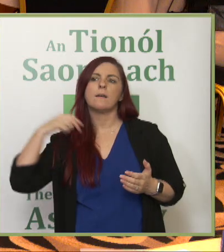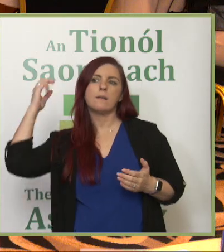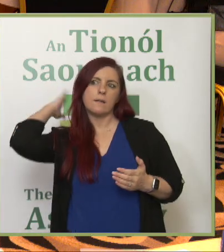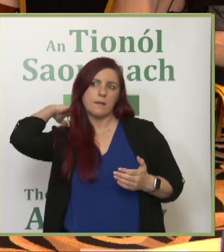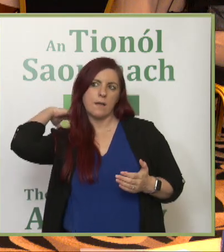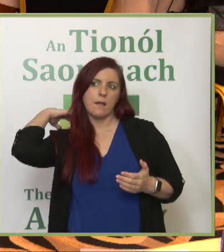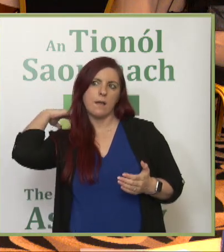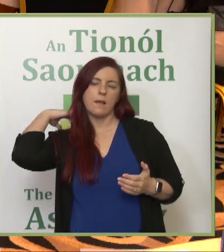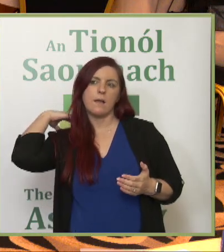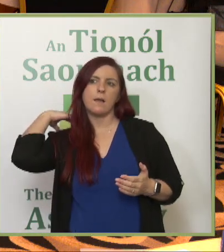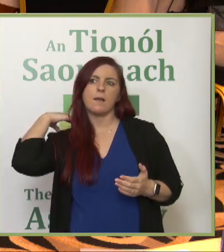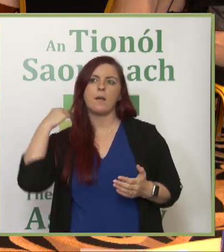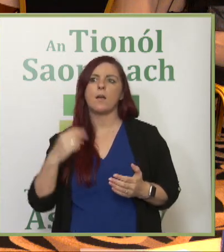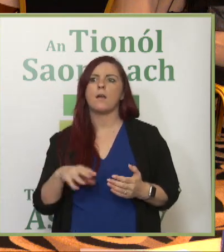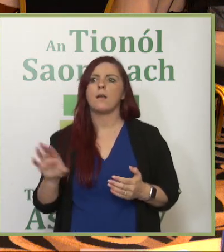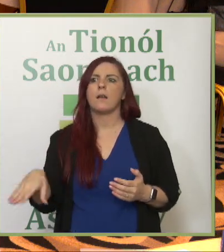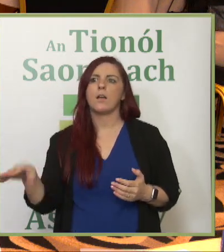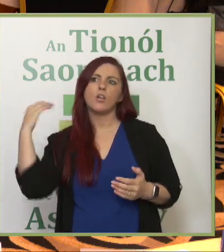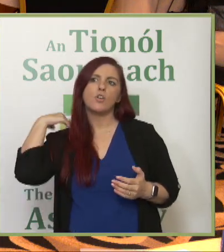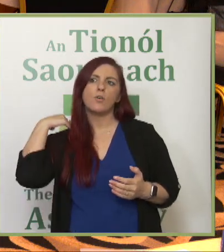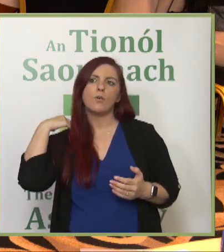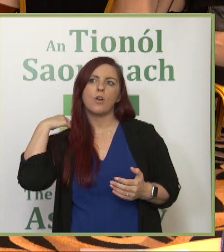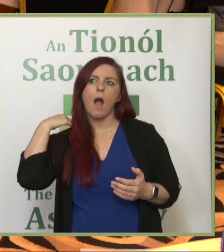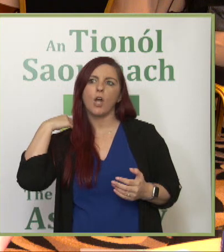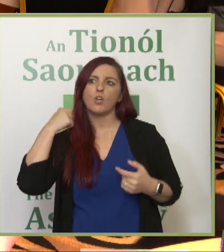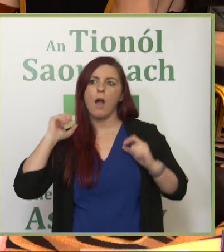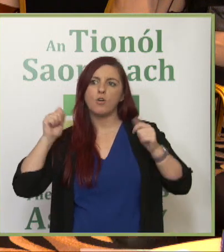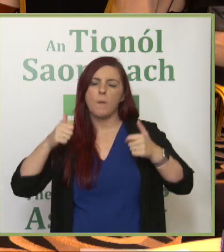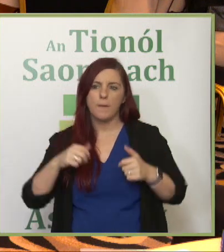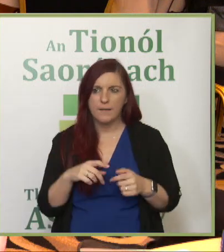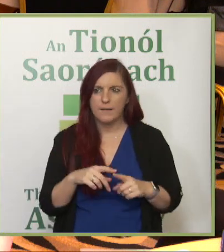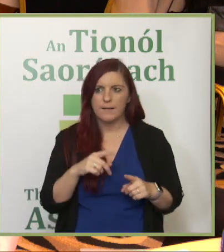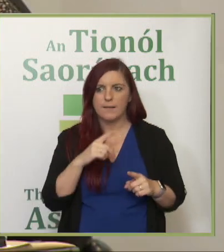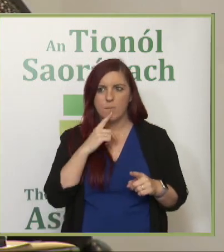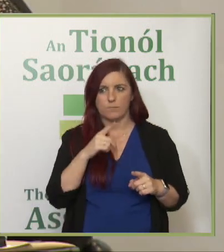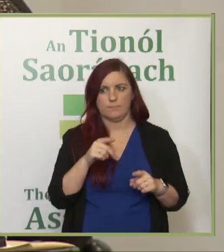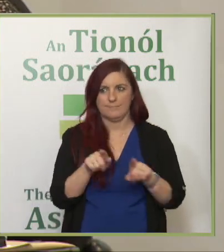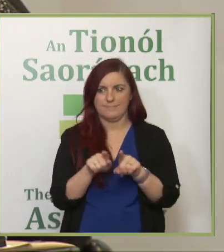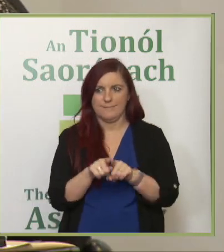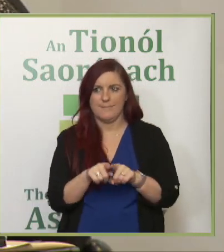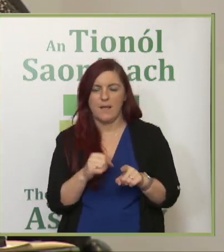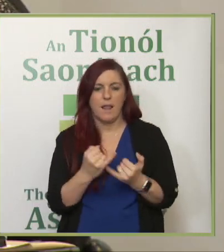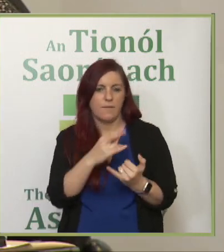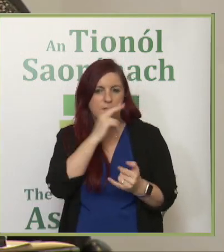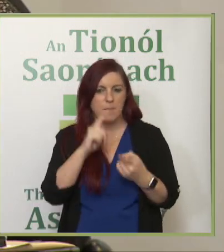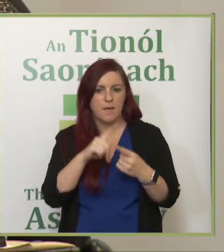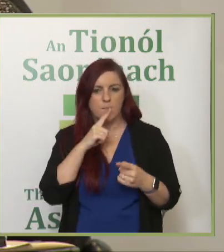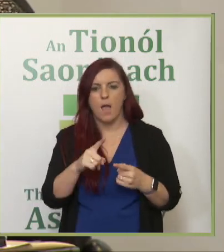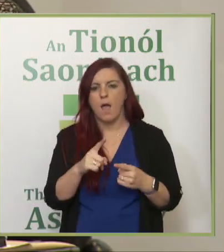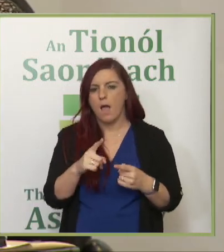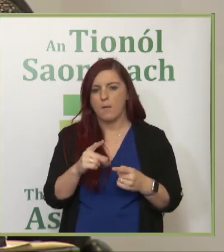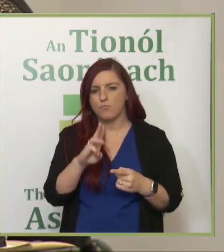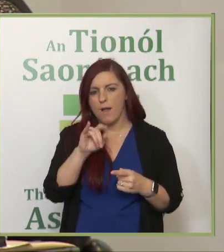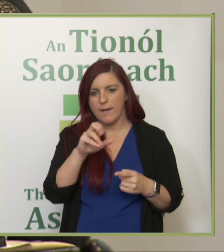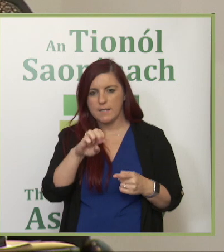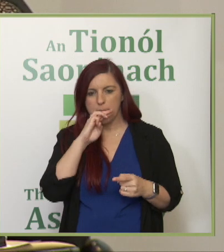So for the purpose of this presentation, when I refer to prevalence, I'm referring to last year prevalence. So if I say prevalence is 8%, then that